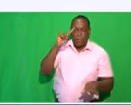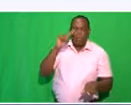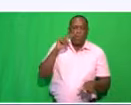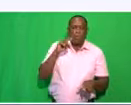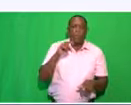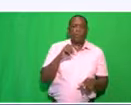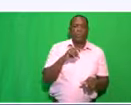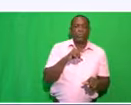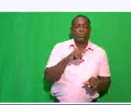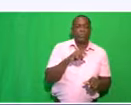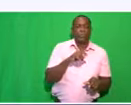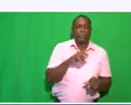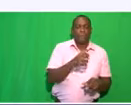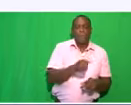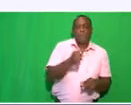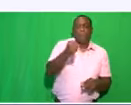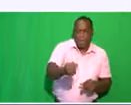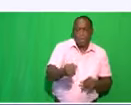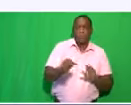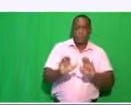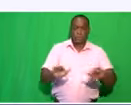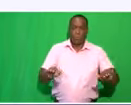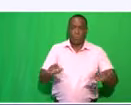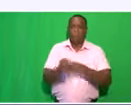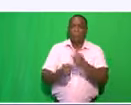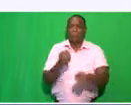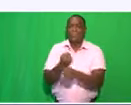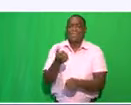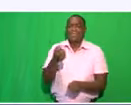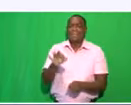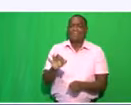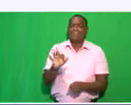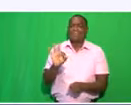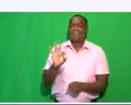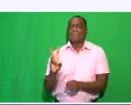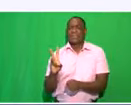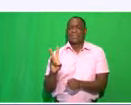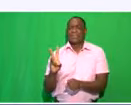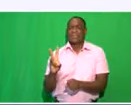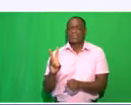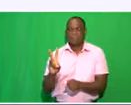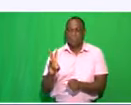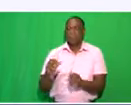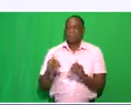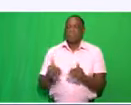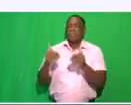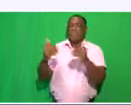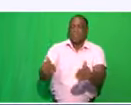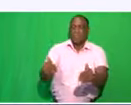examination in 1996. Then we had the task force